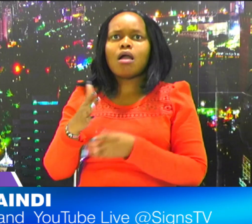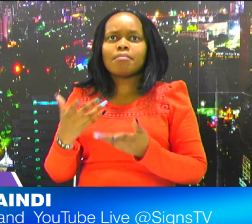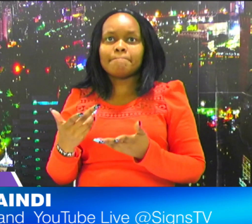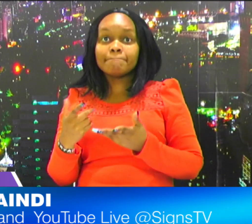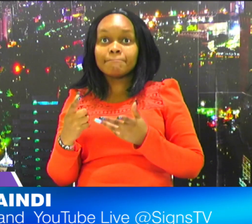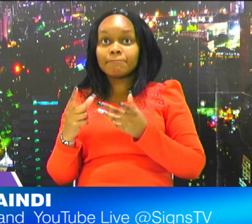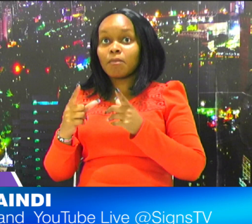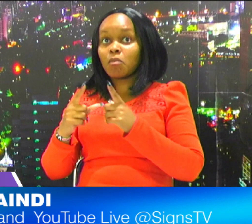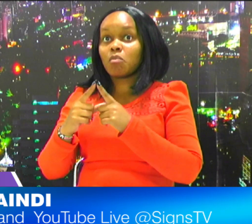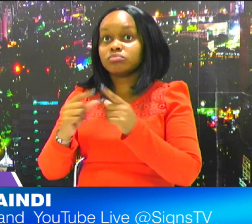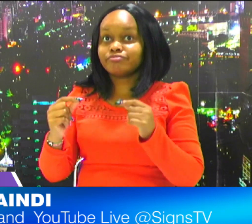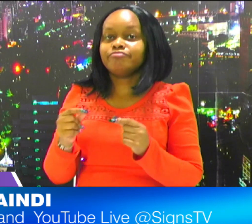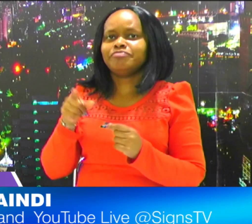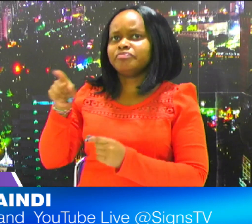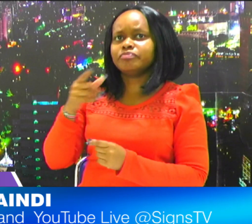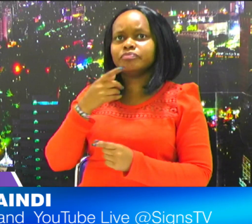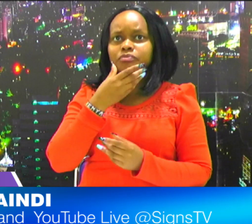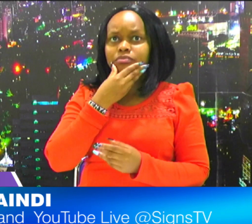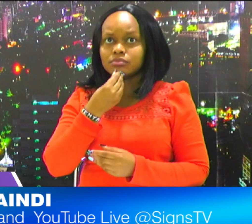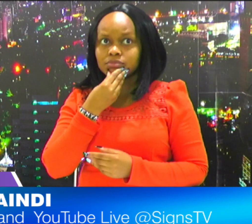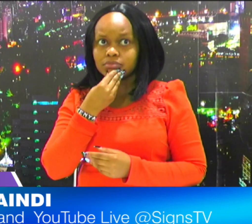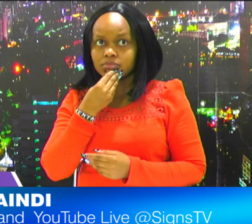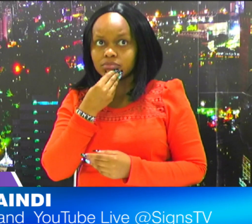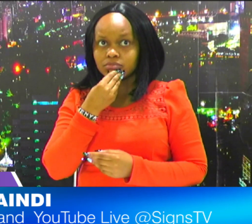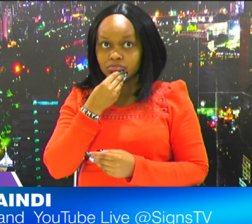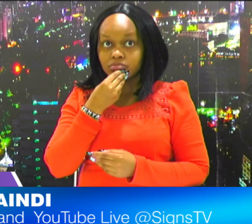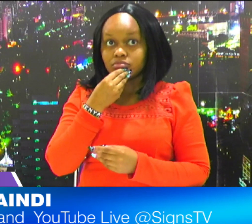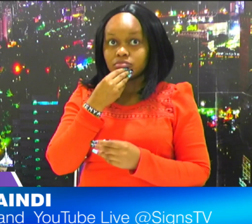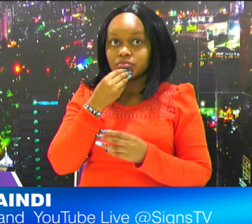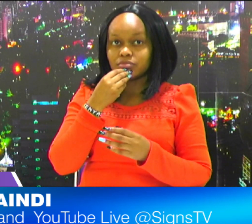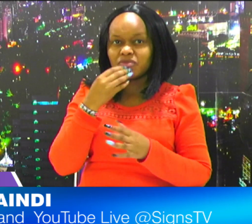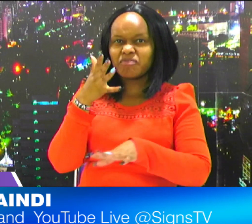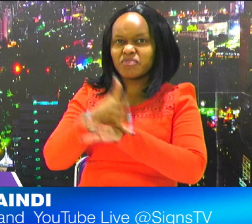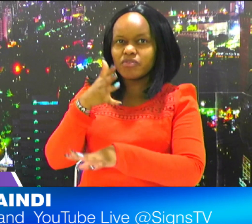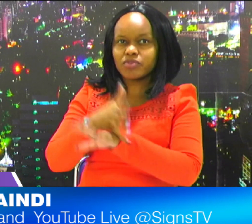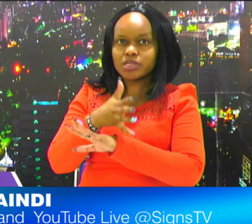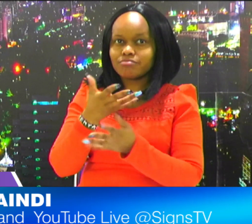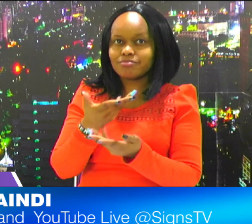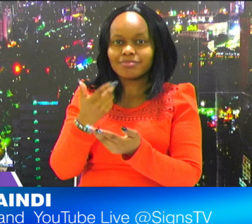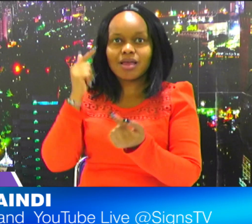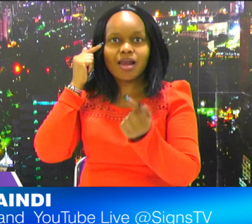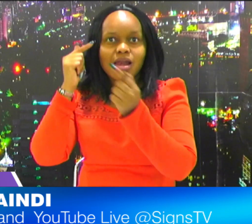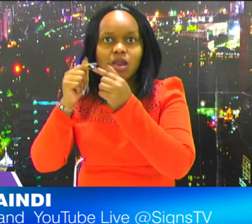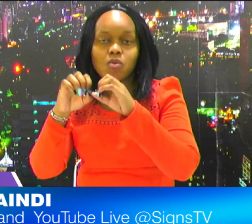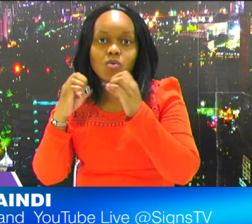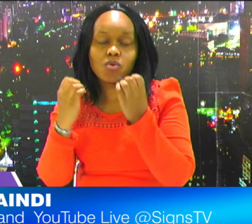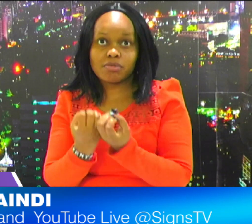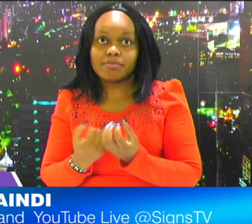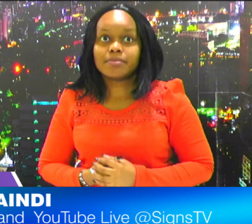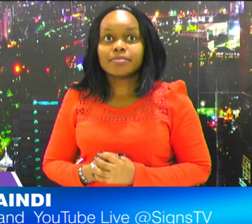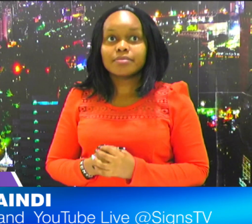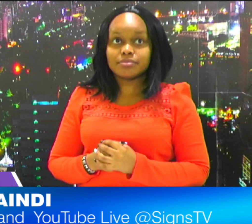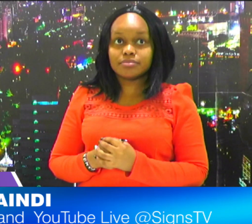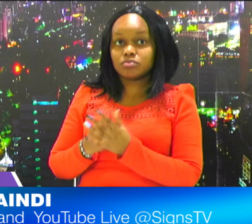to retract the statement on his alleged involvement in alleged fake gold